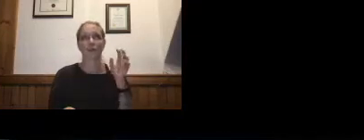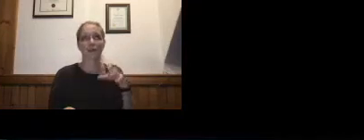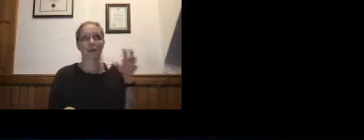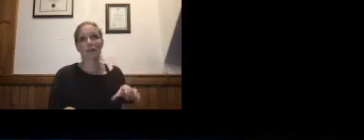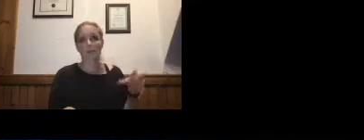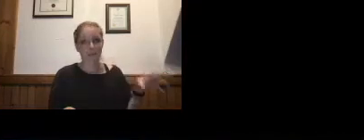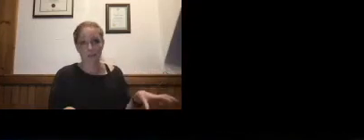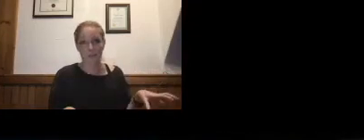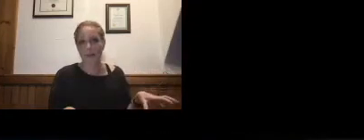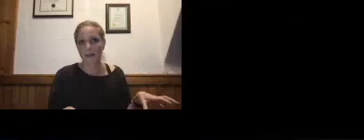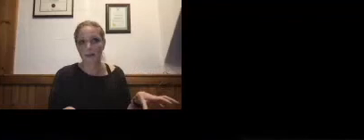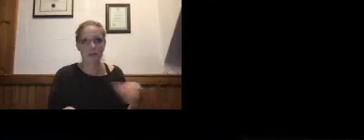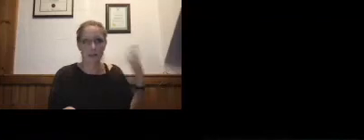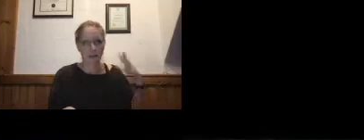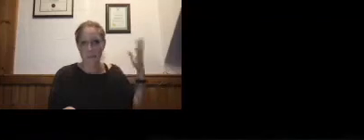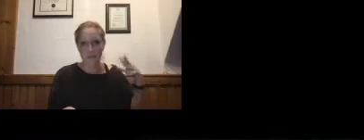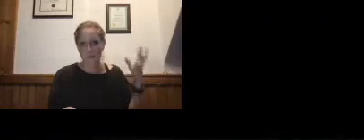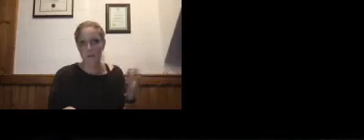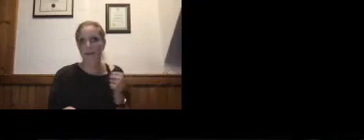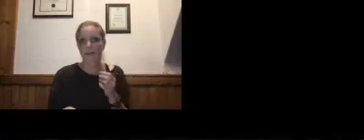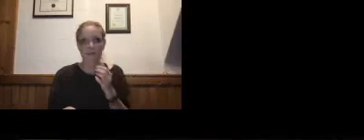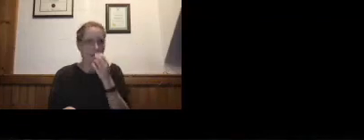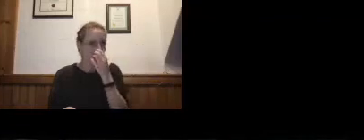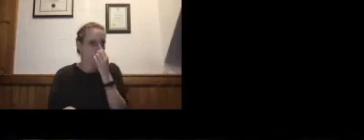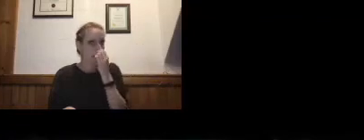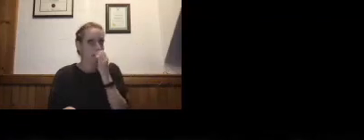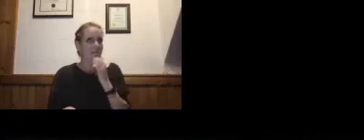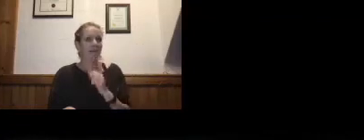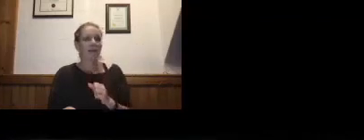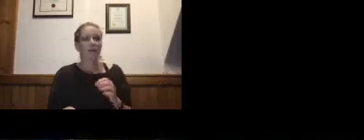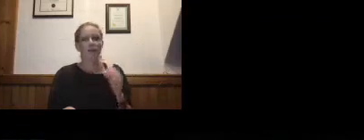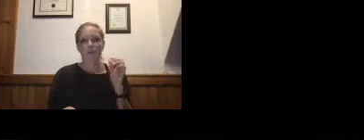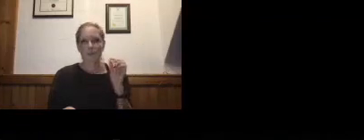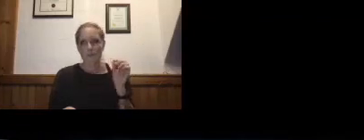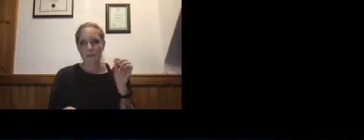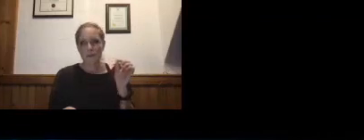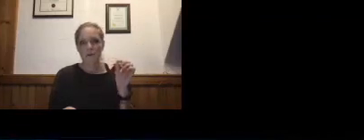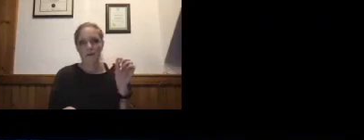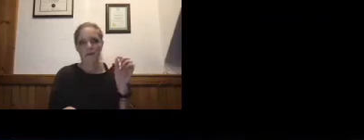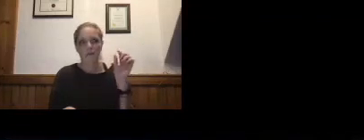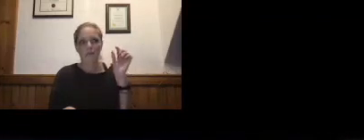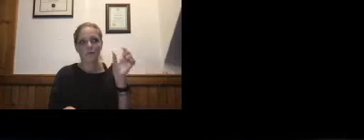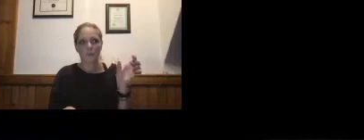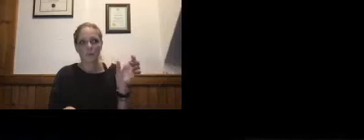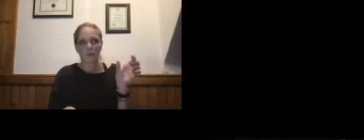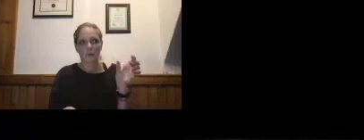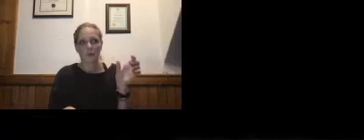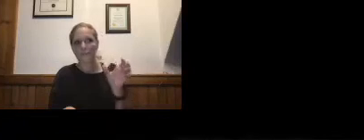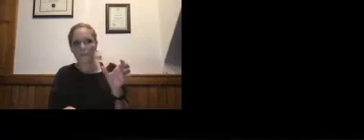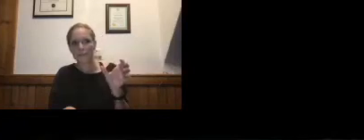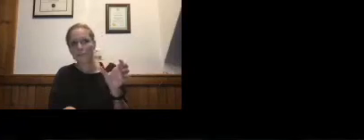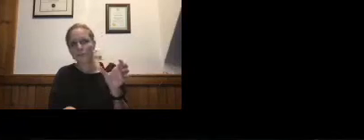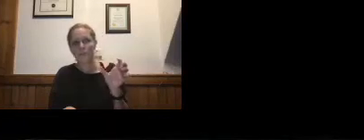and fix damaged DNA, which happens in the brain all the time. But there's something about, a 40